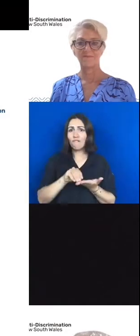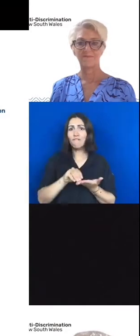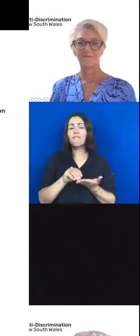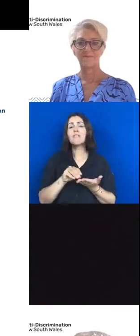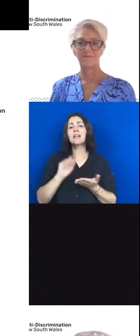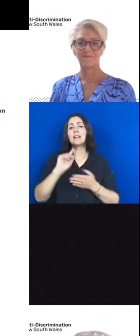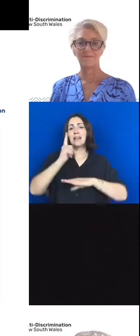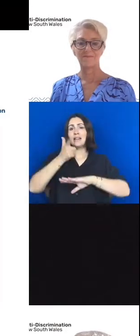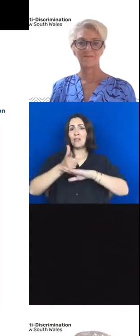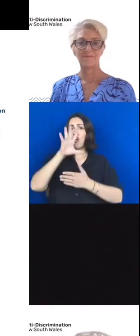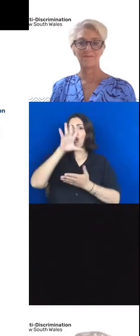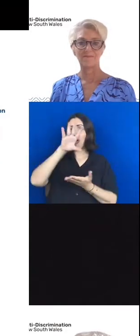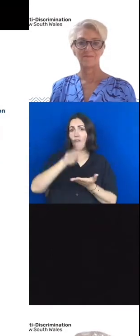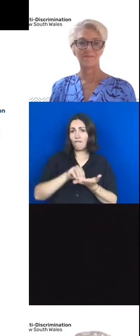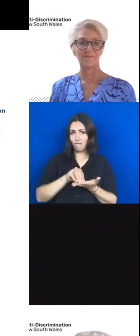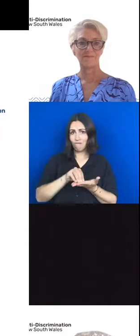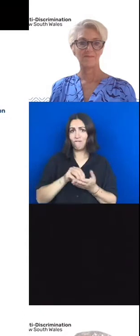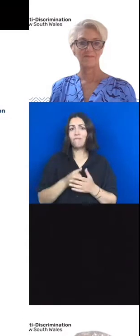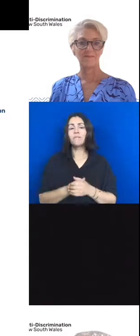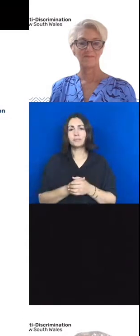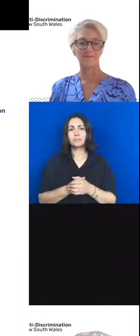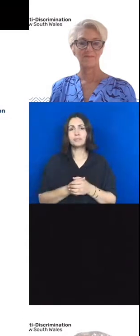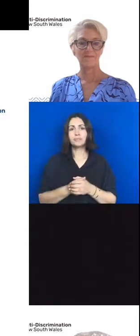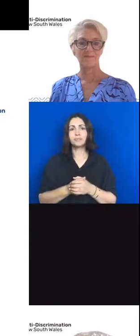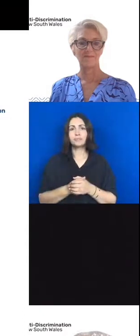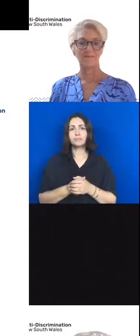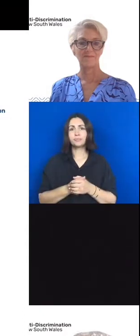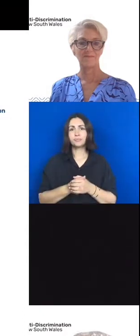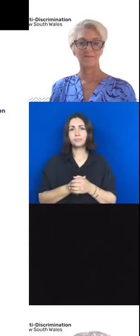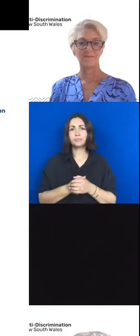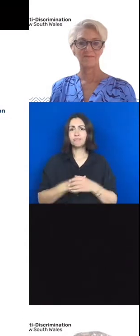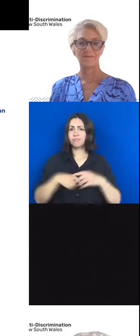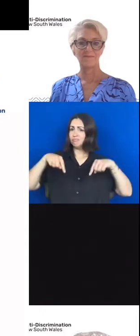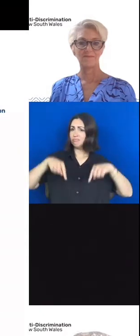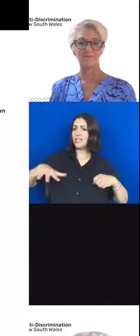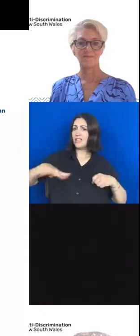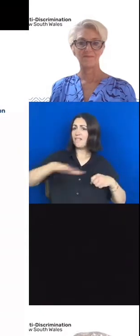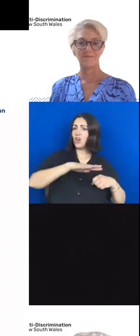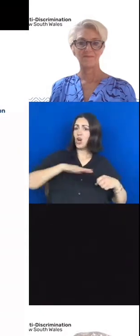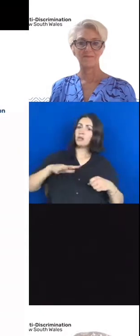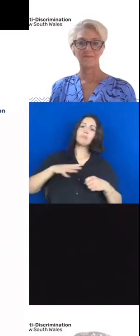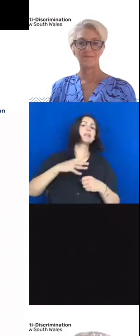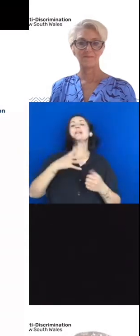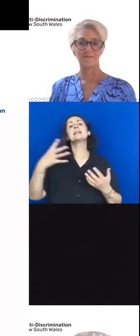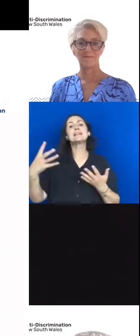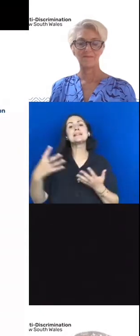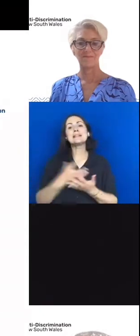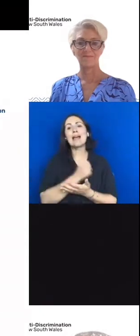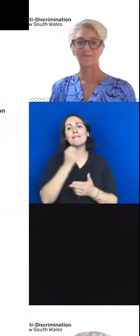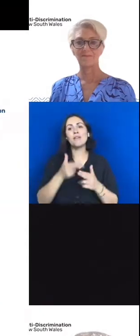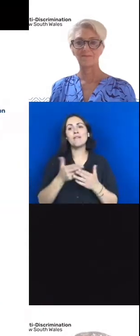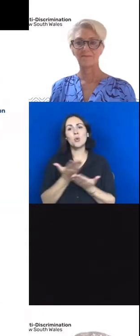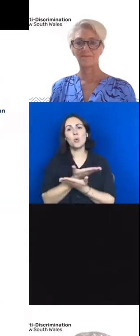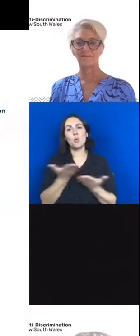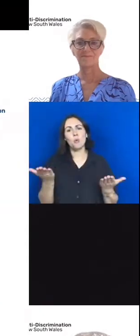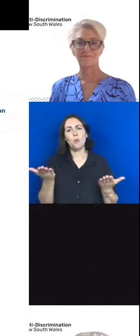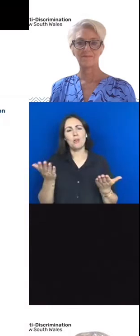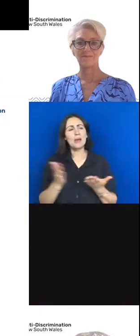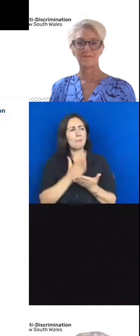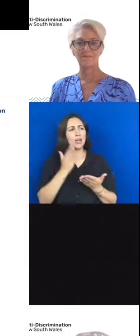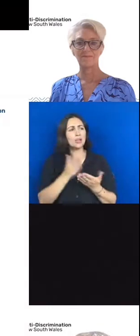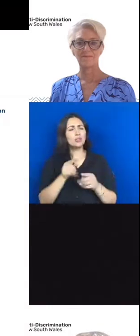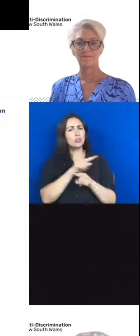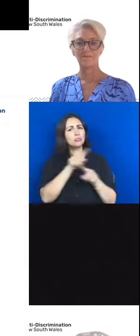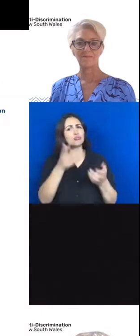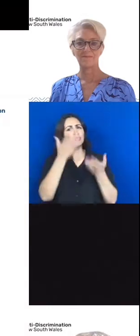while we are presenting. To ensure a safe learning environment for everyone, please be respectful in your